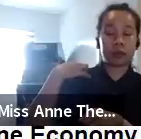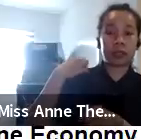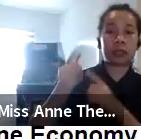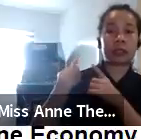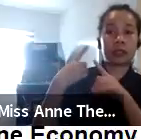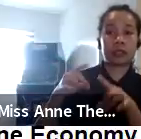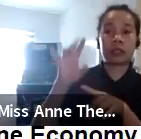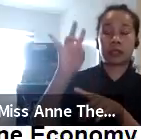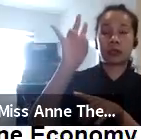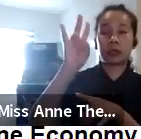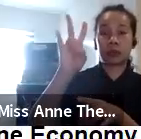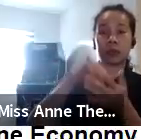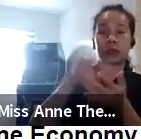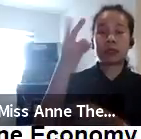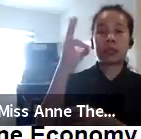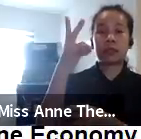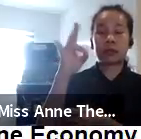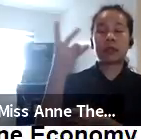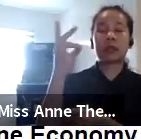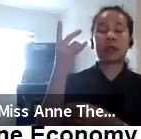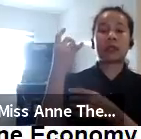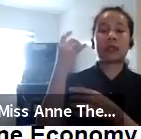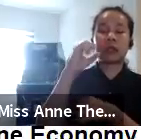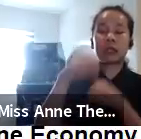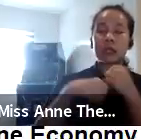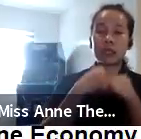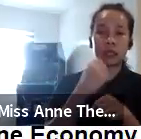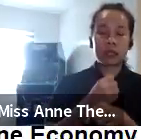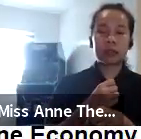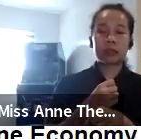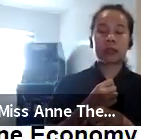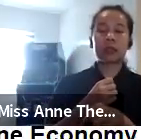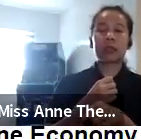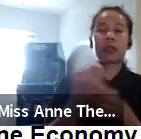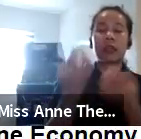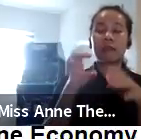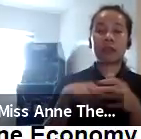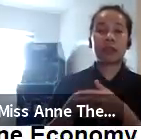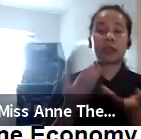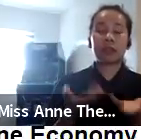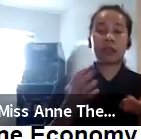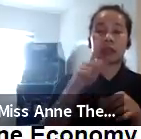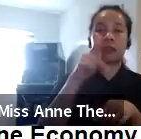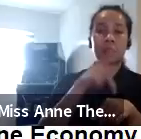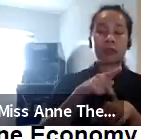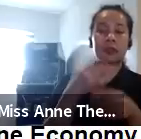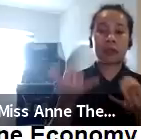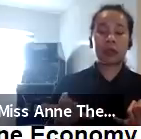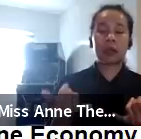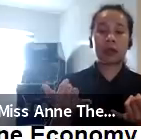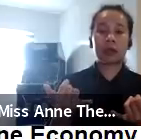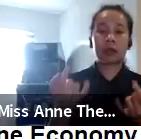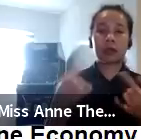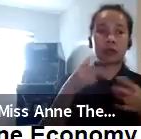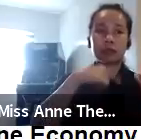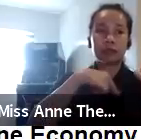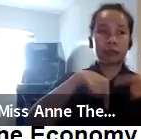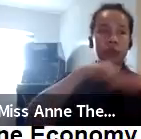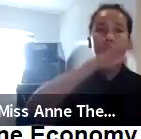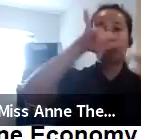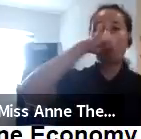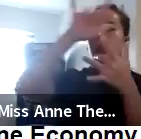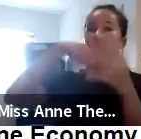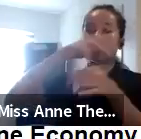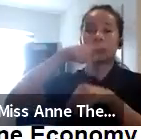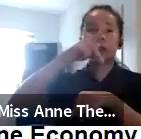since 2017, it's a yearly AIB in the Philippines, and now we're going around the Philippines and we're doing it